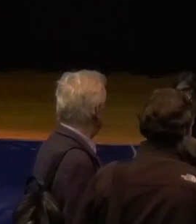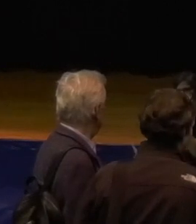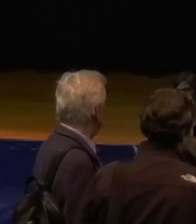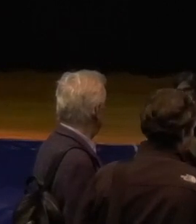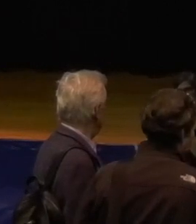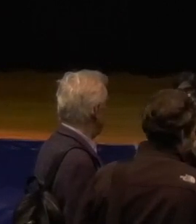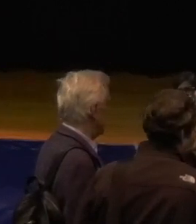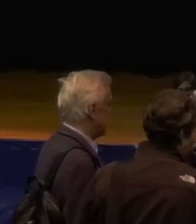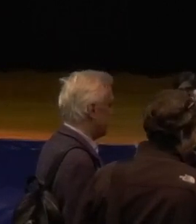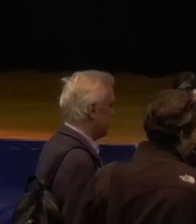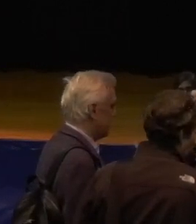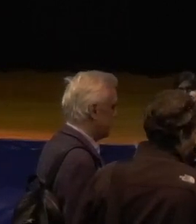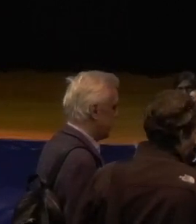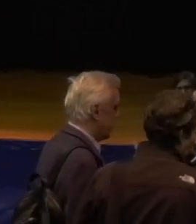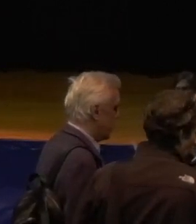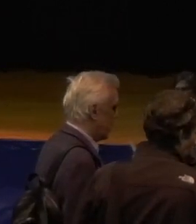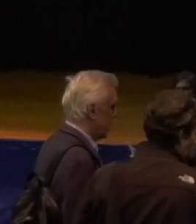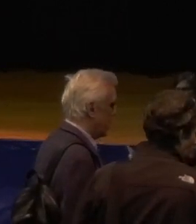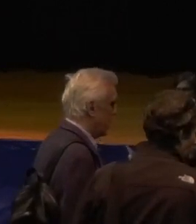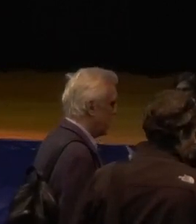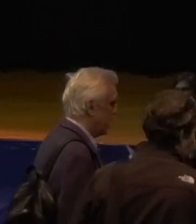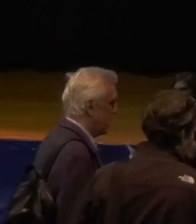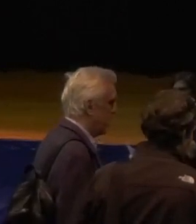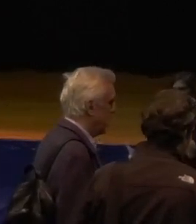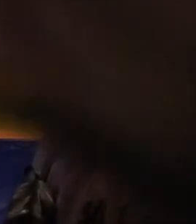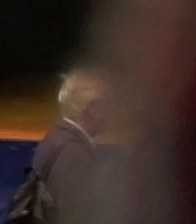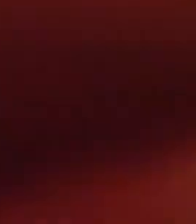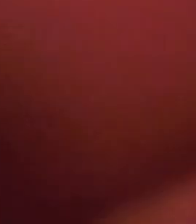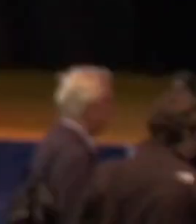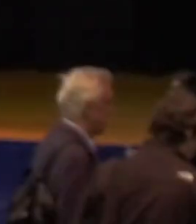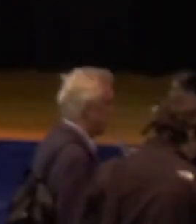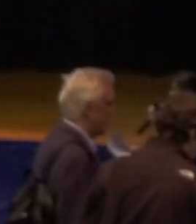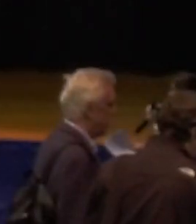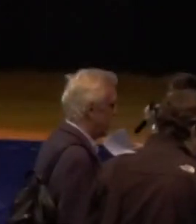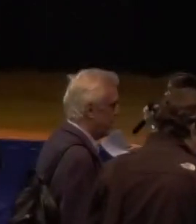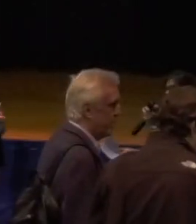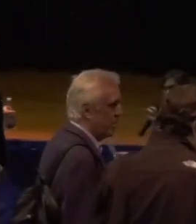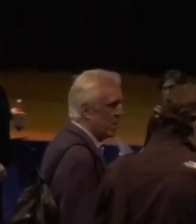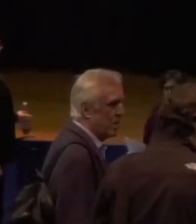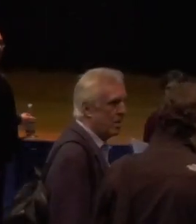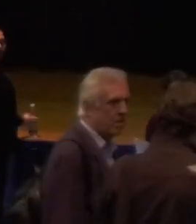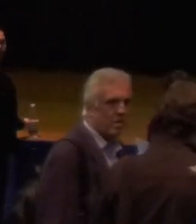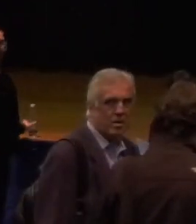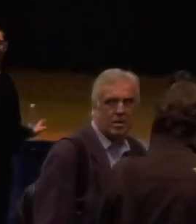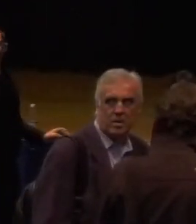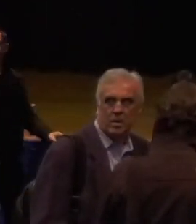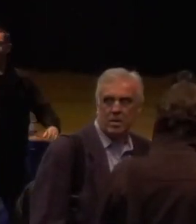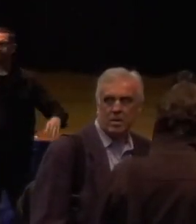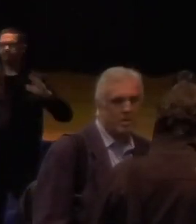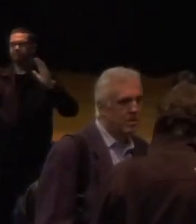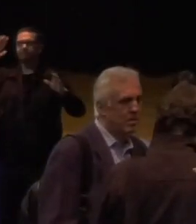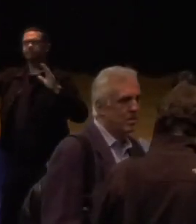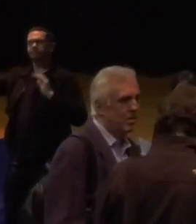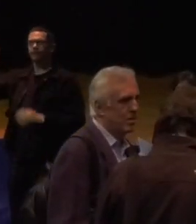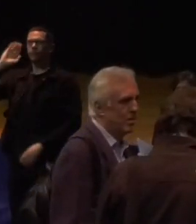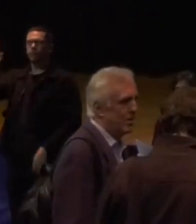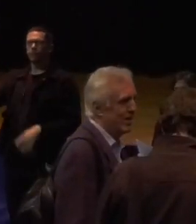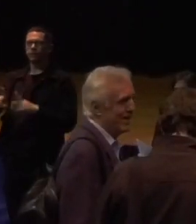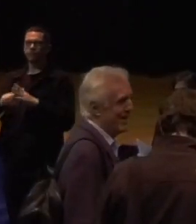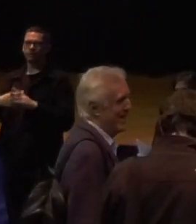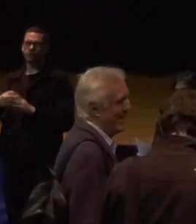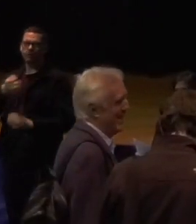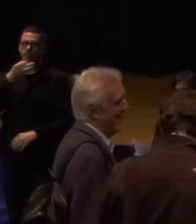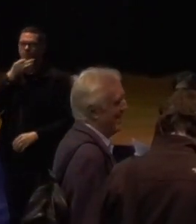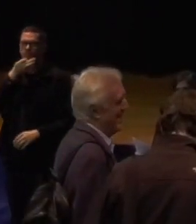Hi, everybody. We'll get started in a few minutes, so please feel free